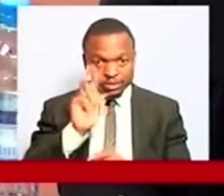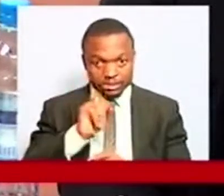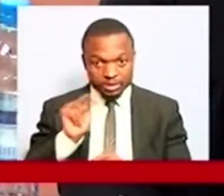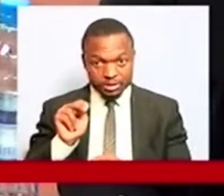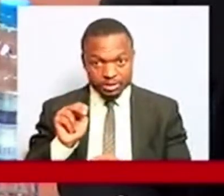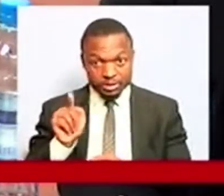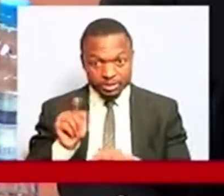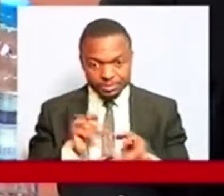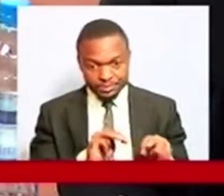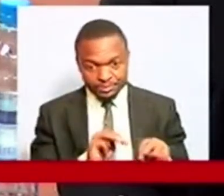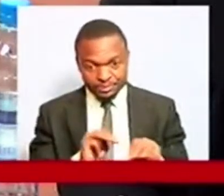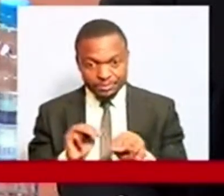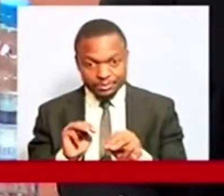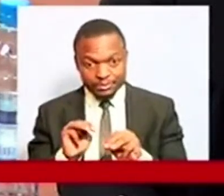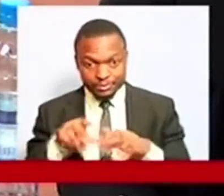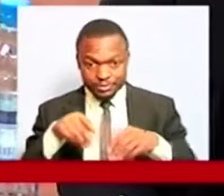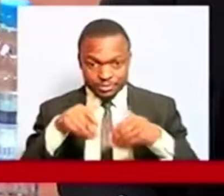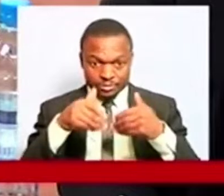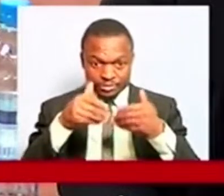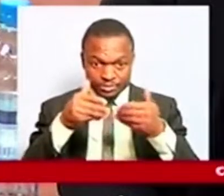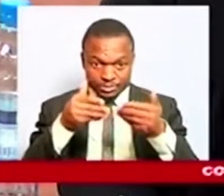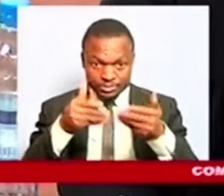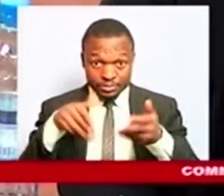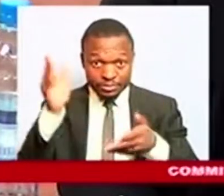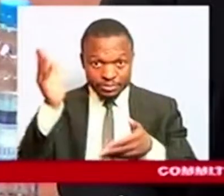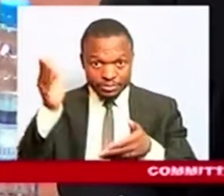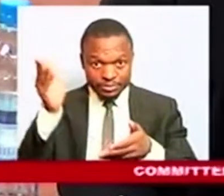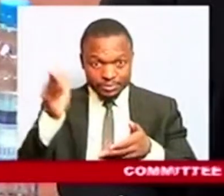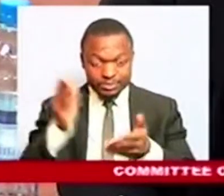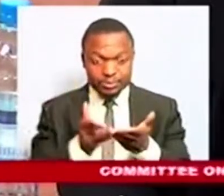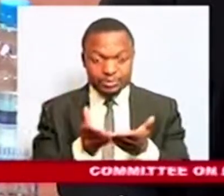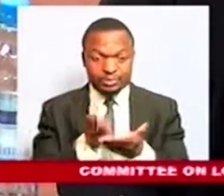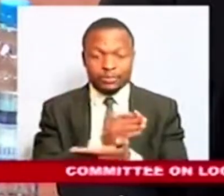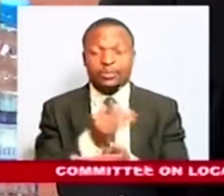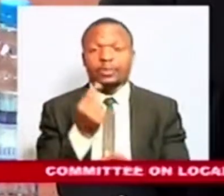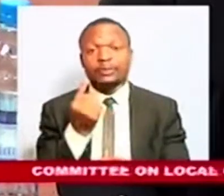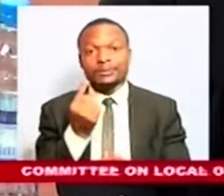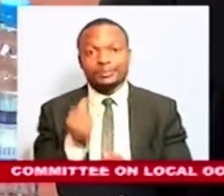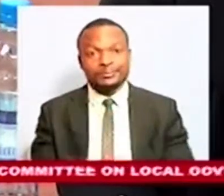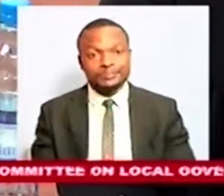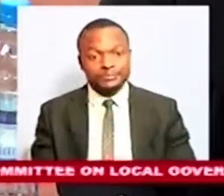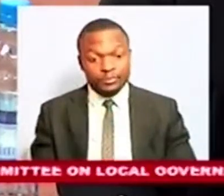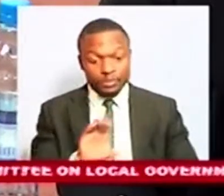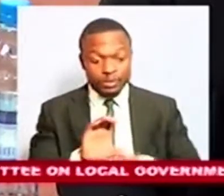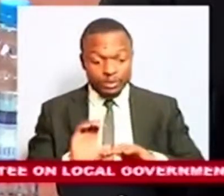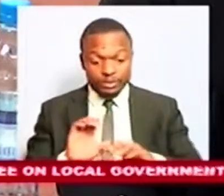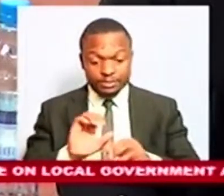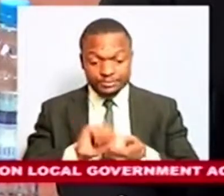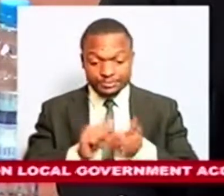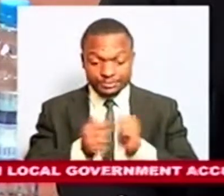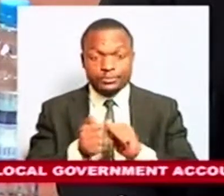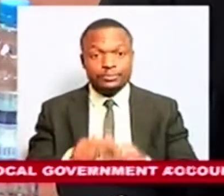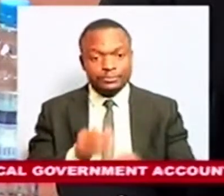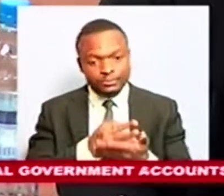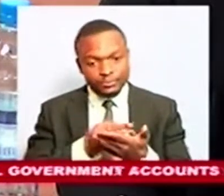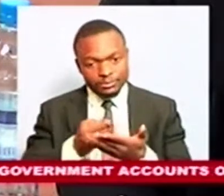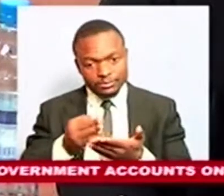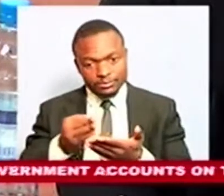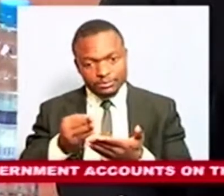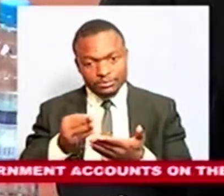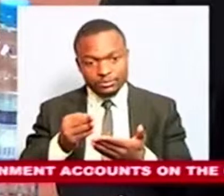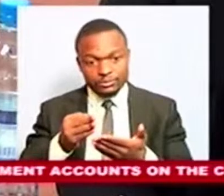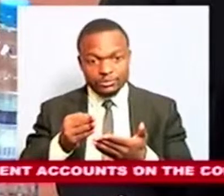to move and proceed with the presentations on page 1. The cause of query: failure to